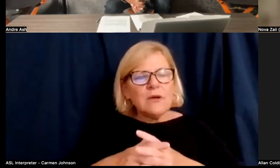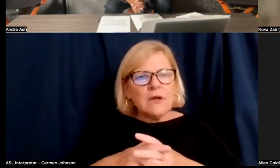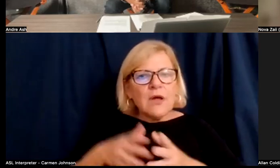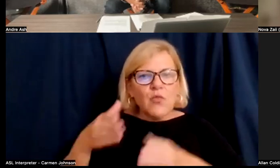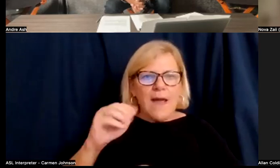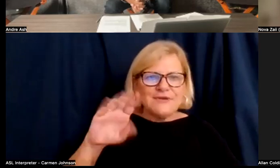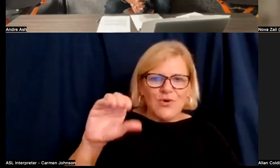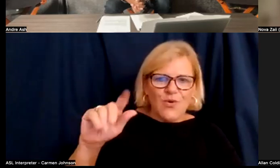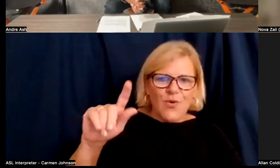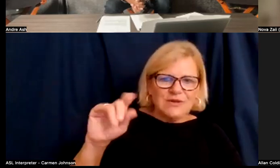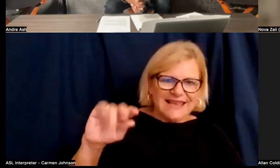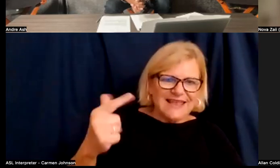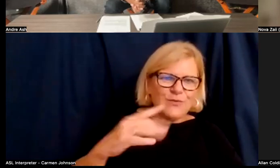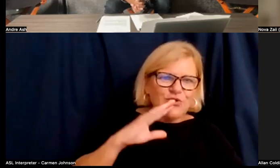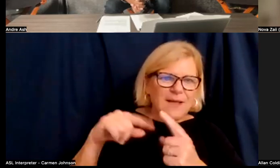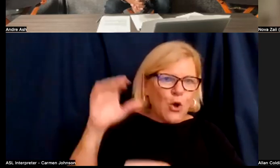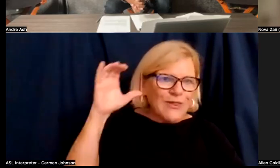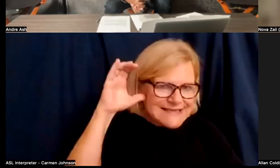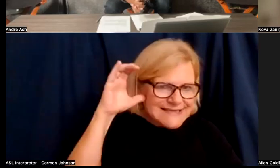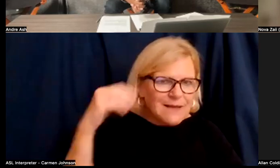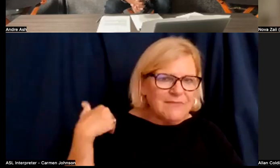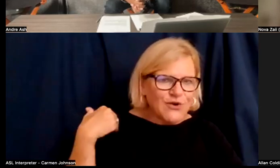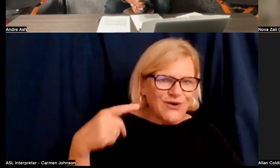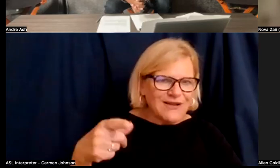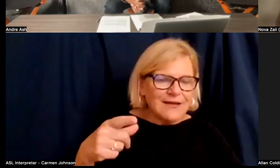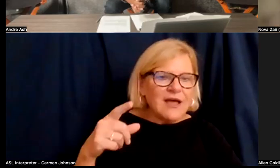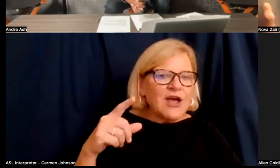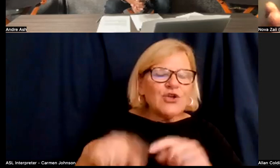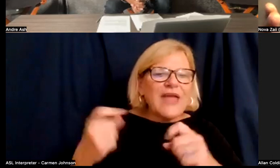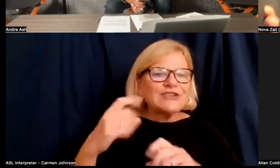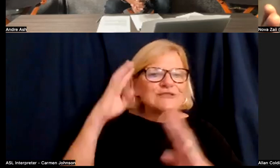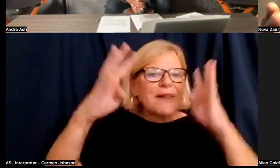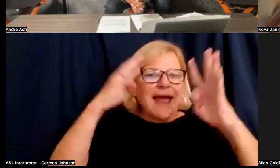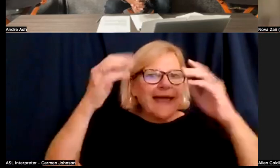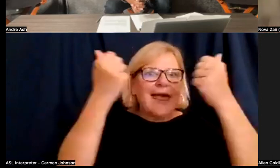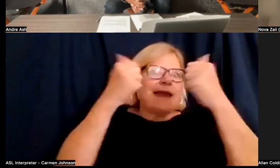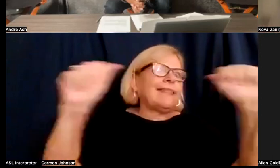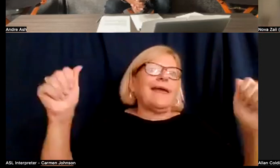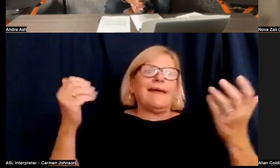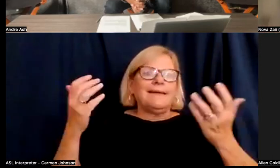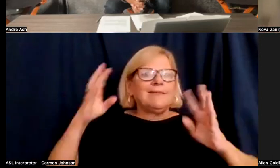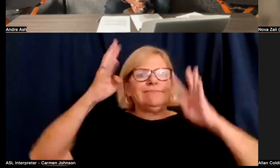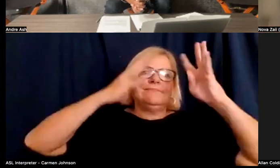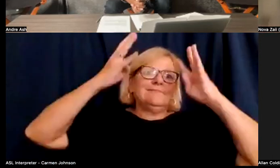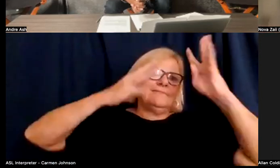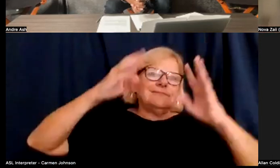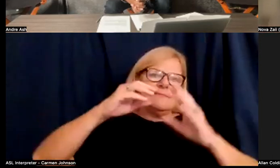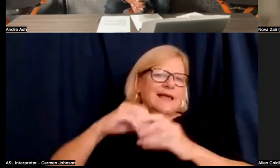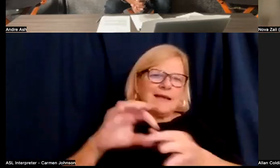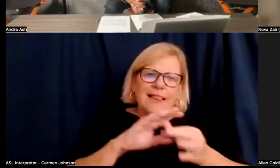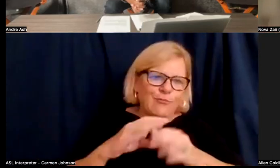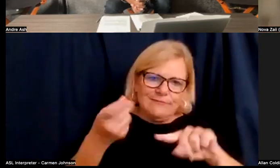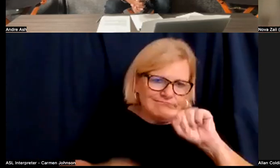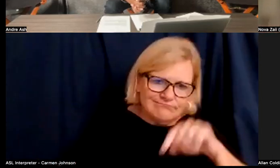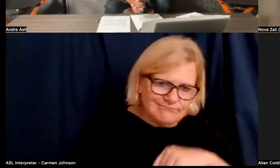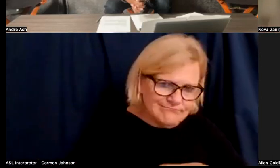Mr. Colding earlier was talking a lot about listening, and you can't just play whatever when you're in a collaborative context. You